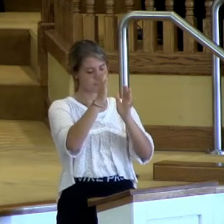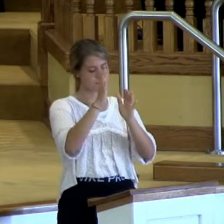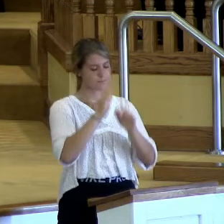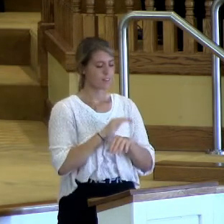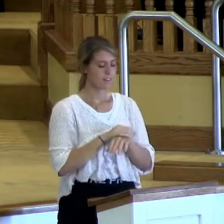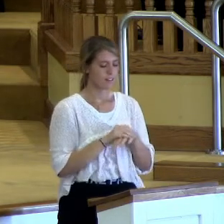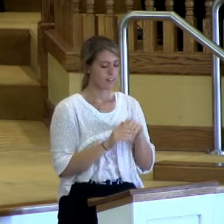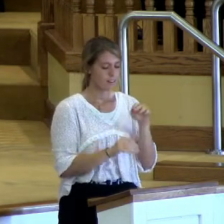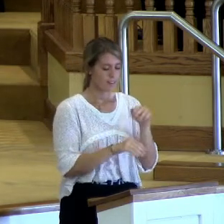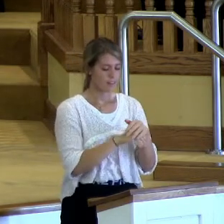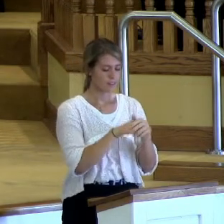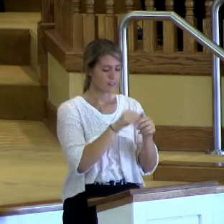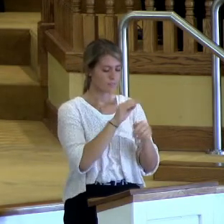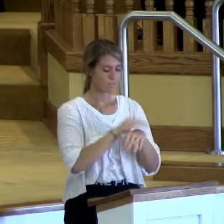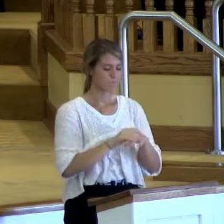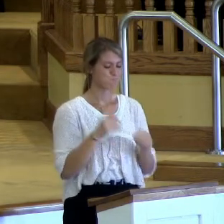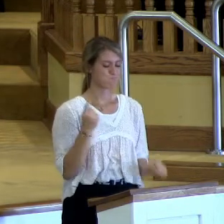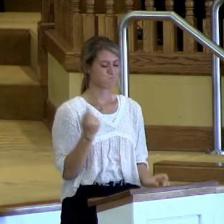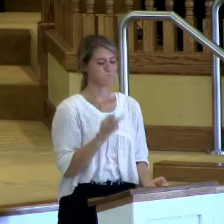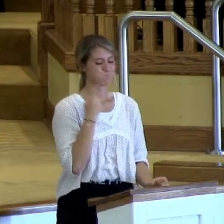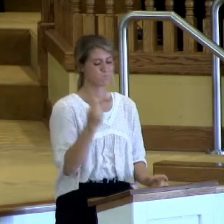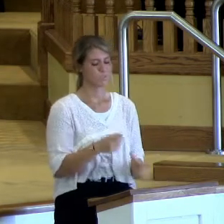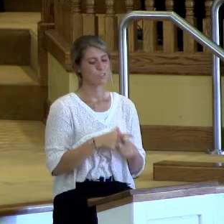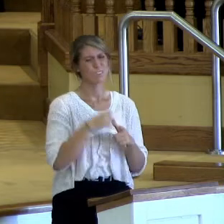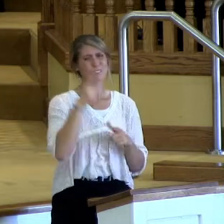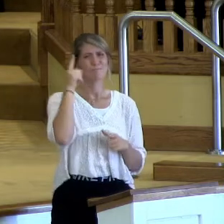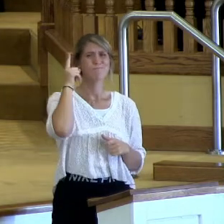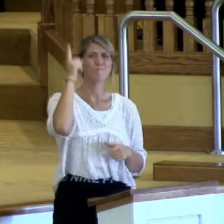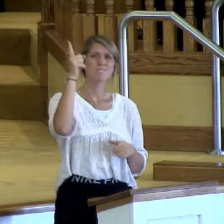Father. He's my Father. Comfort.